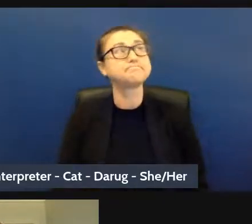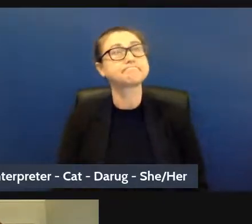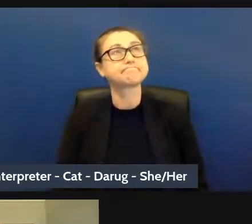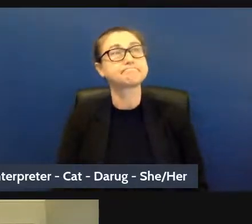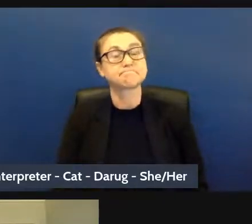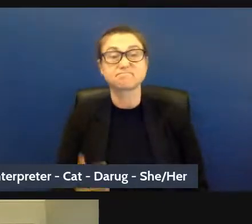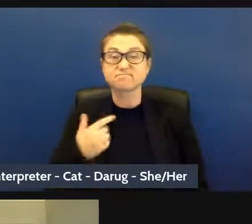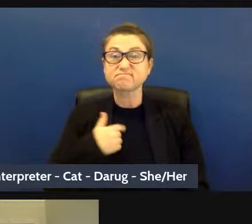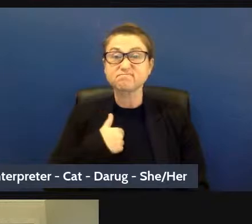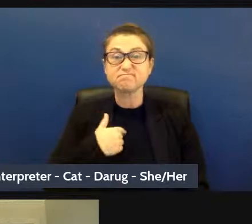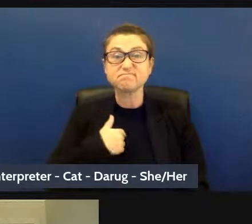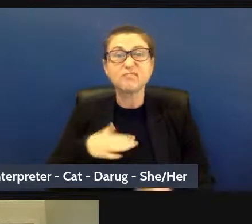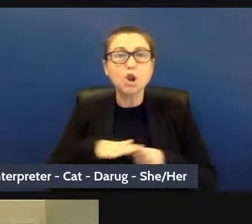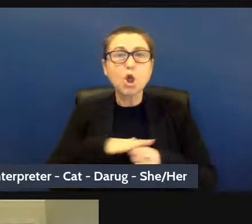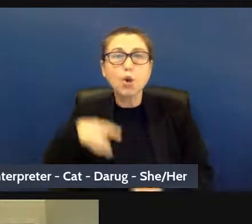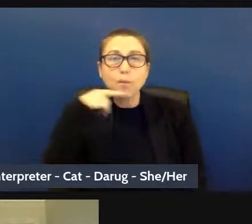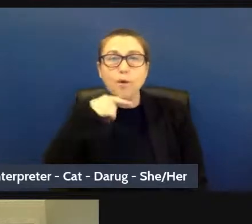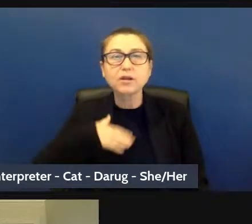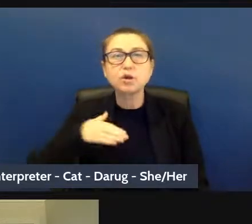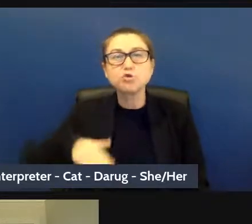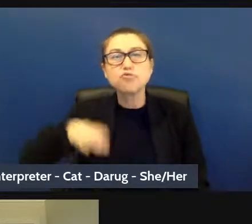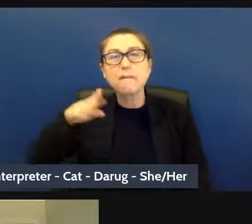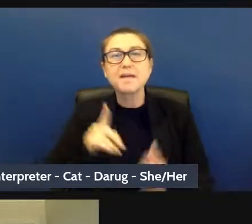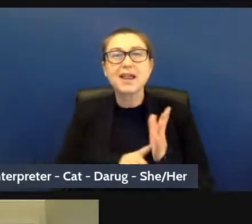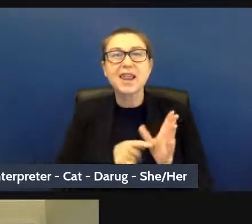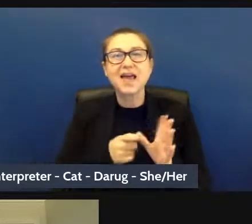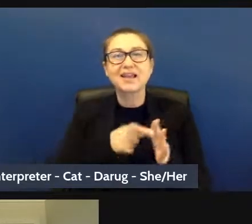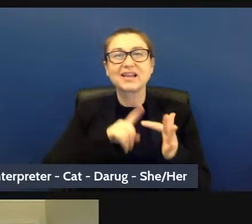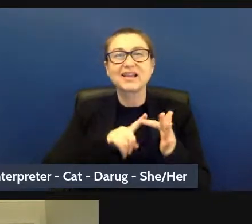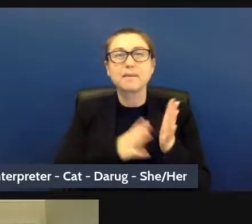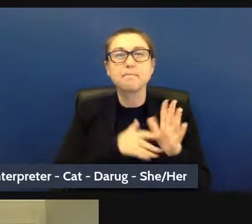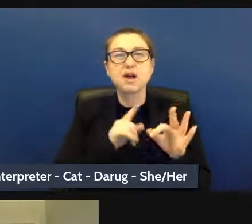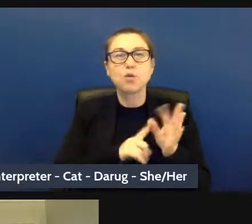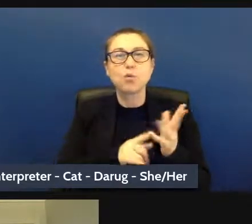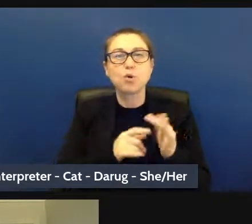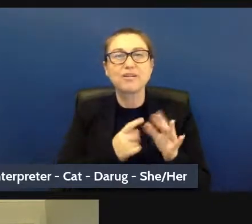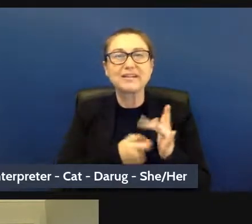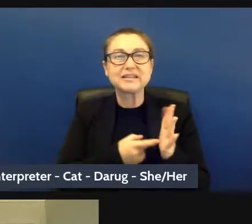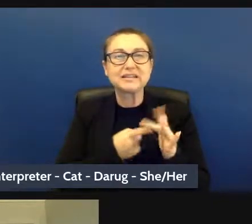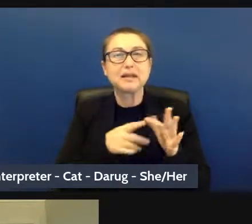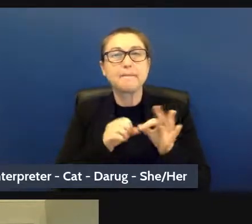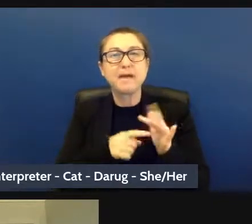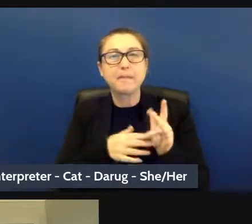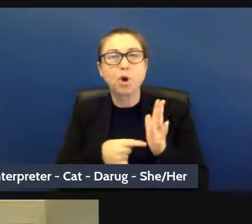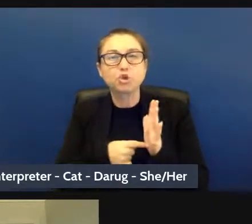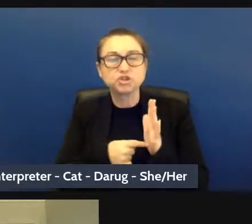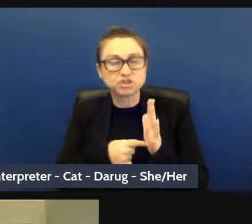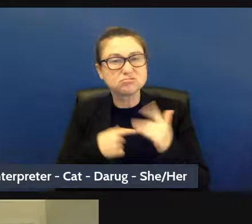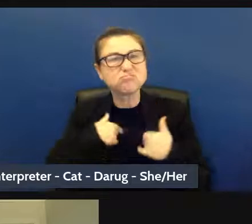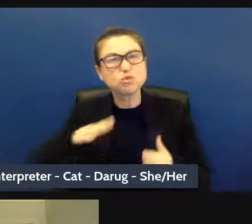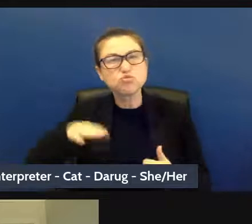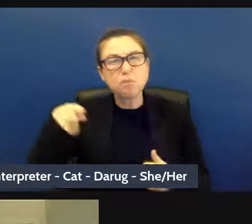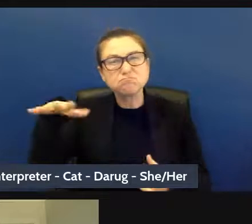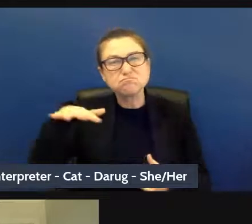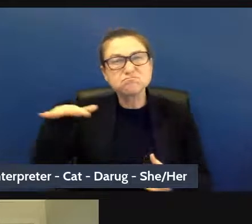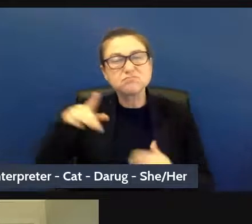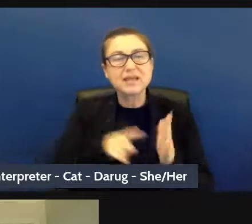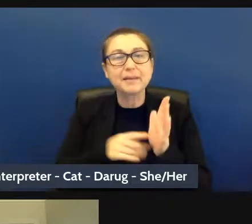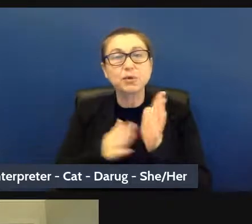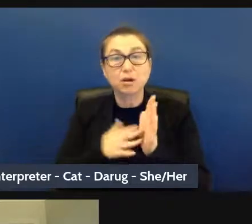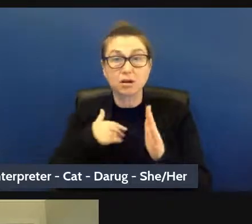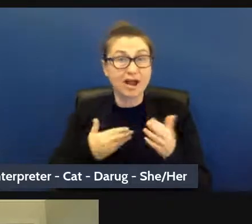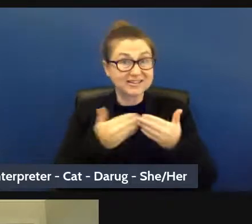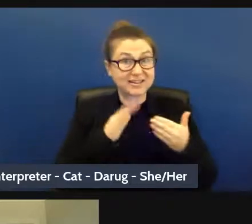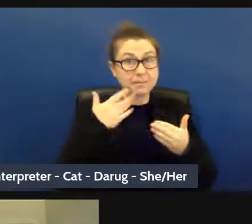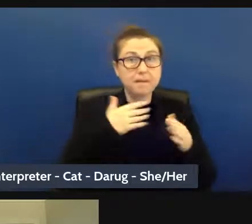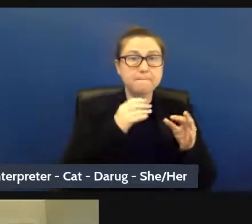I'm a local boy. So I grew up around Lake Macquarie and Belmont, and I studied biomedical science